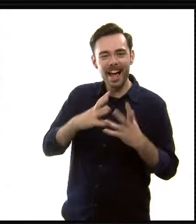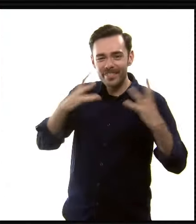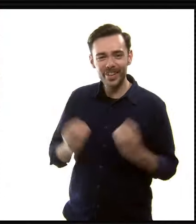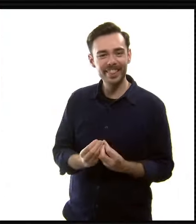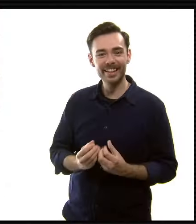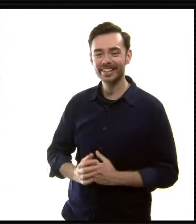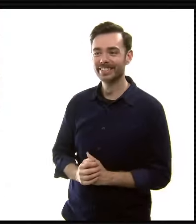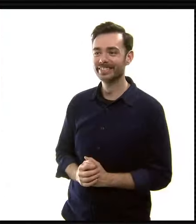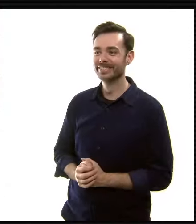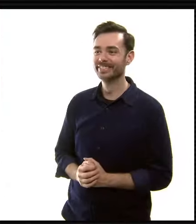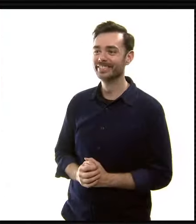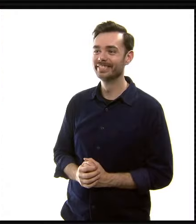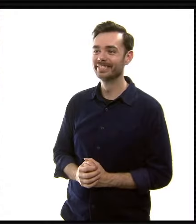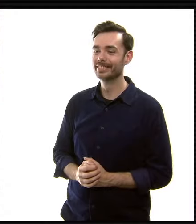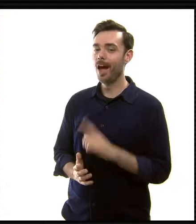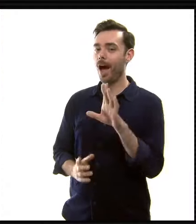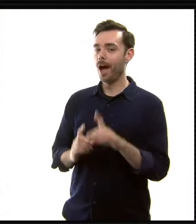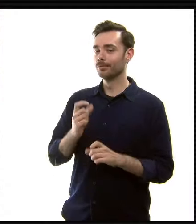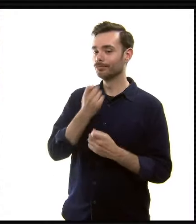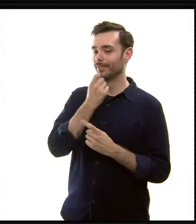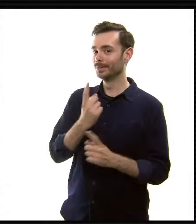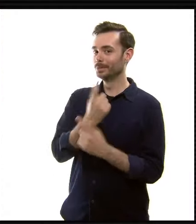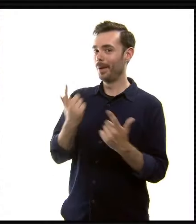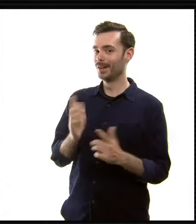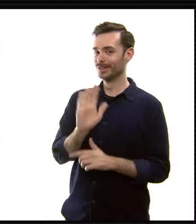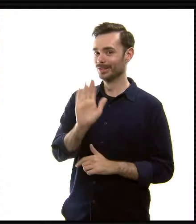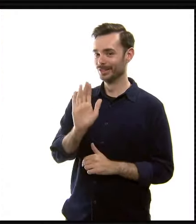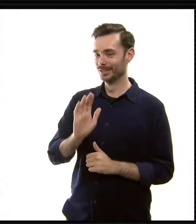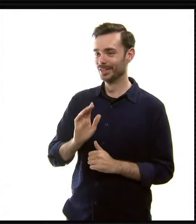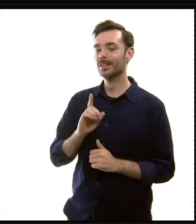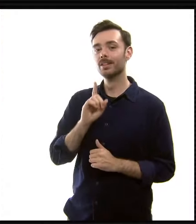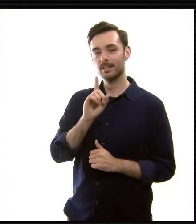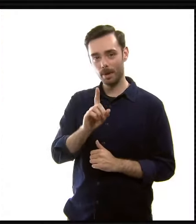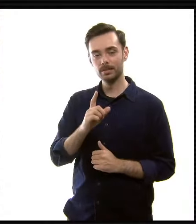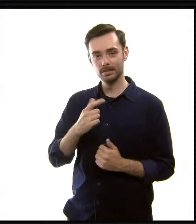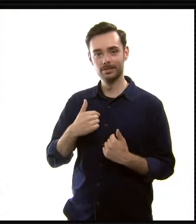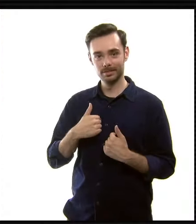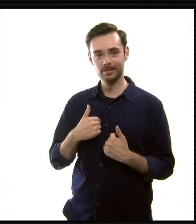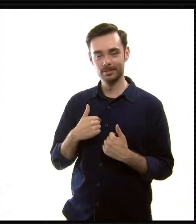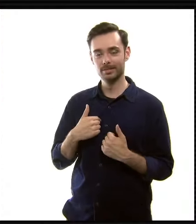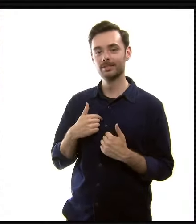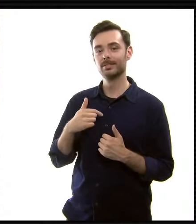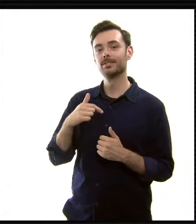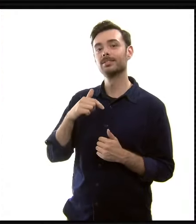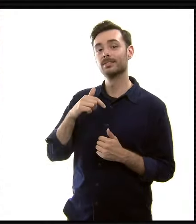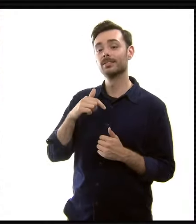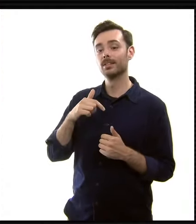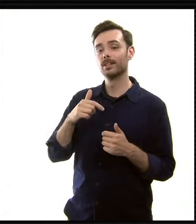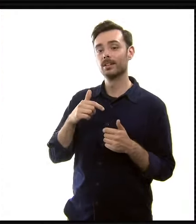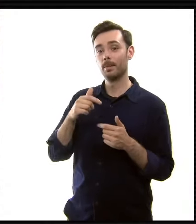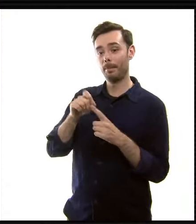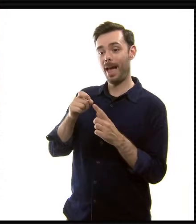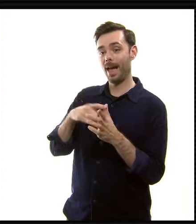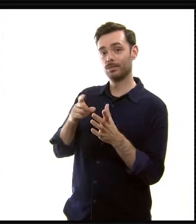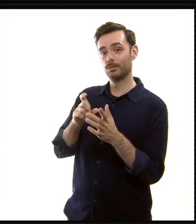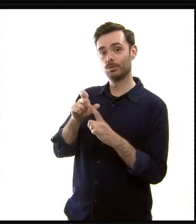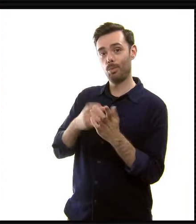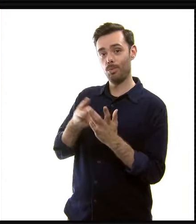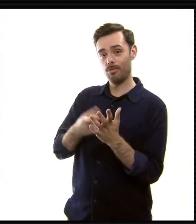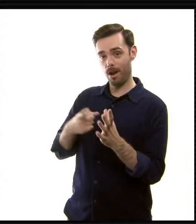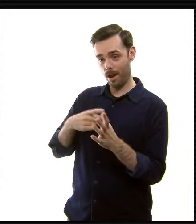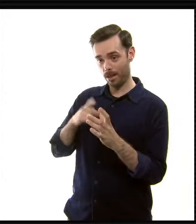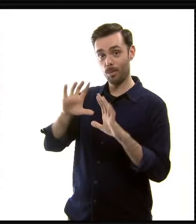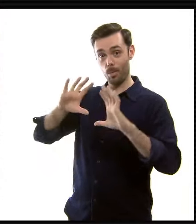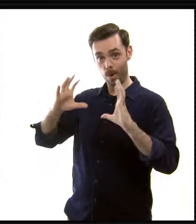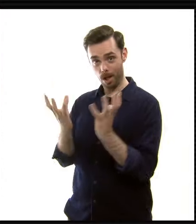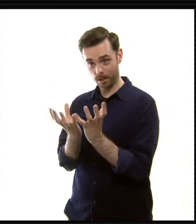Well, I'm not going to give you any spoilers, but what I can tell you is that we are continuing to expand the world of Pandora, both